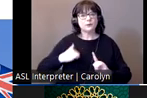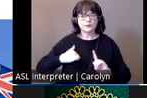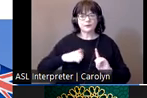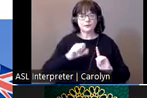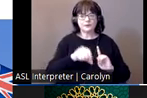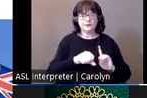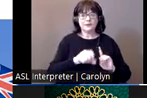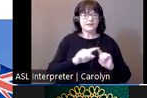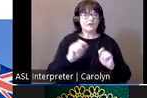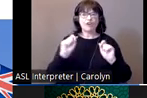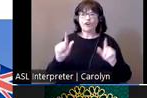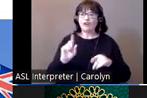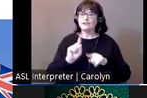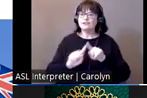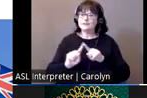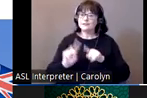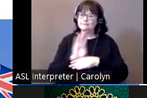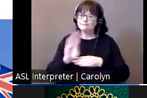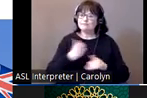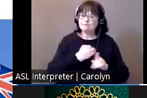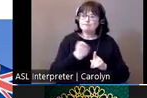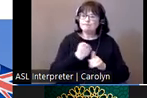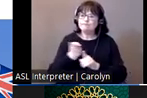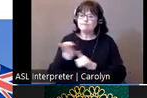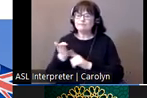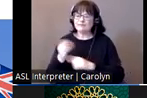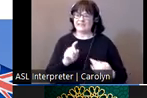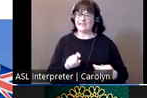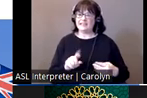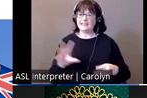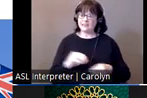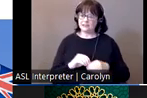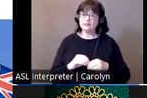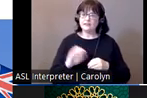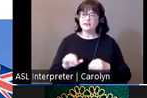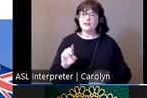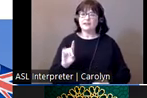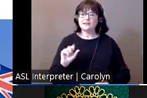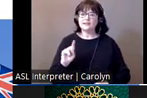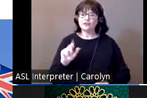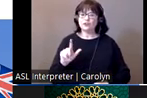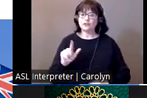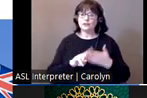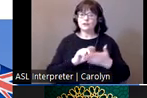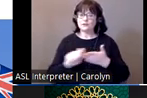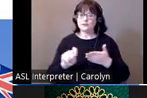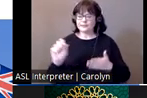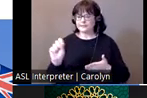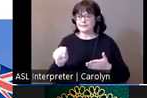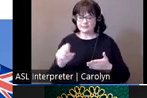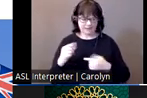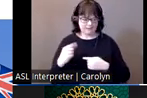haven't we not seen evidence of that over and over and over again in this last couple of years?